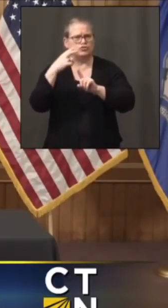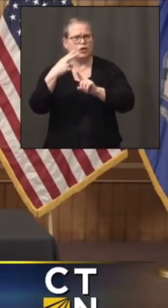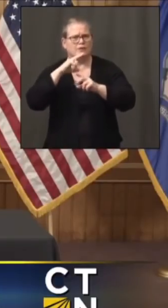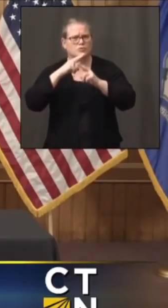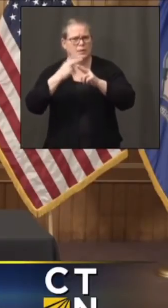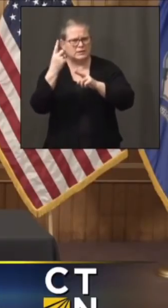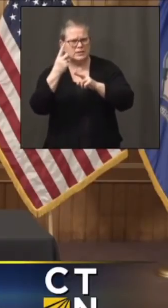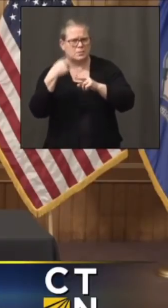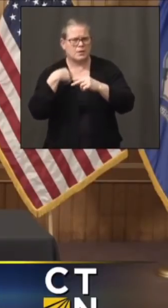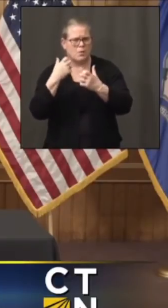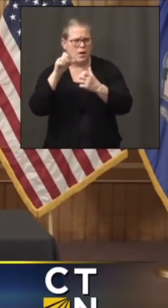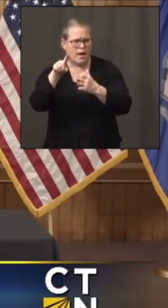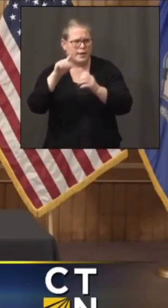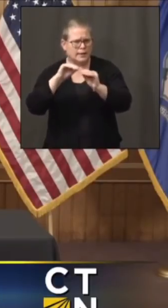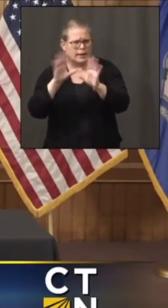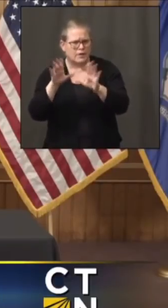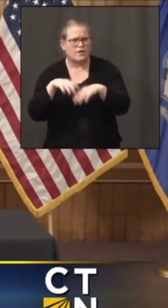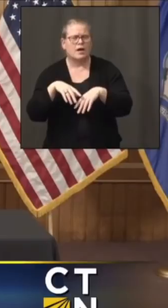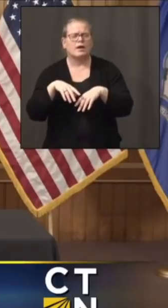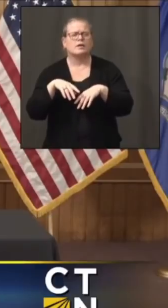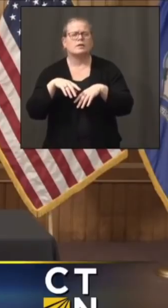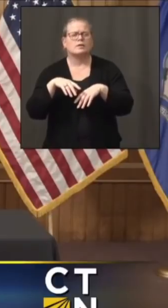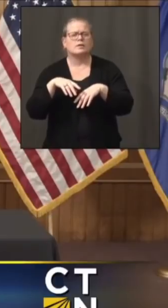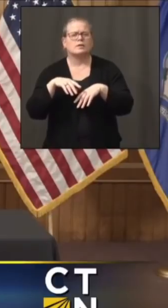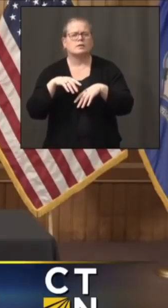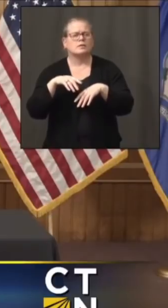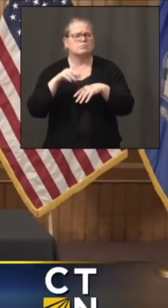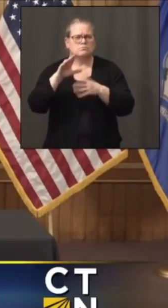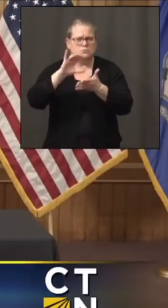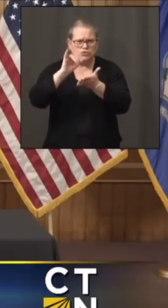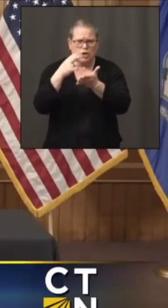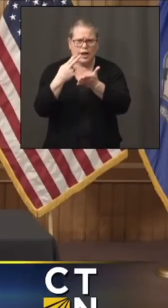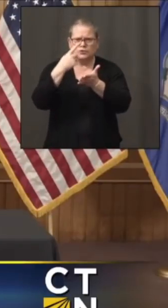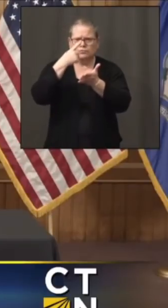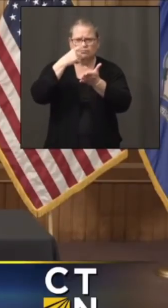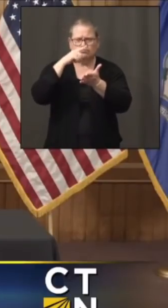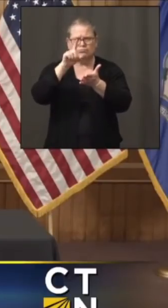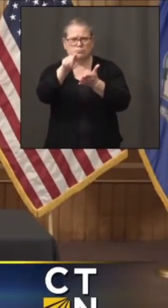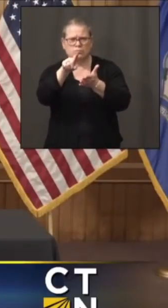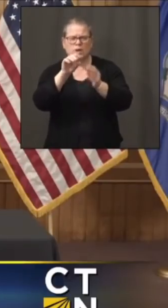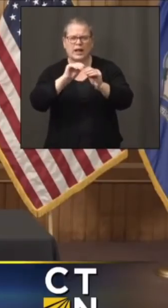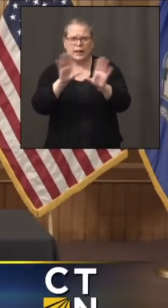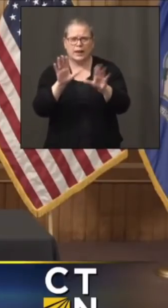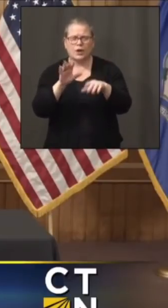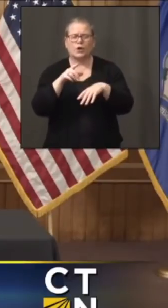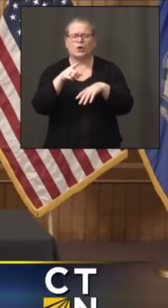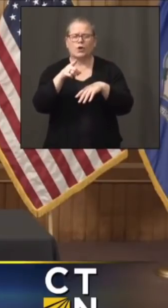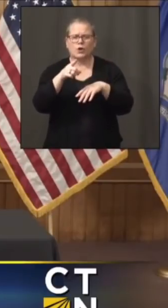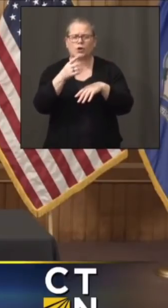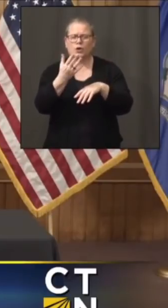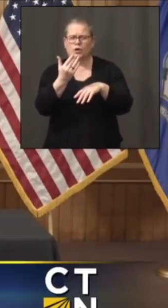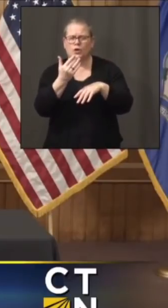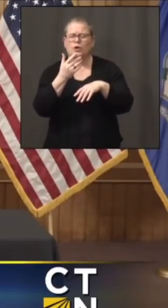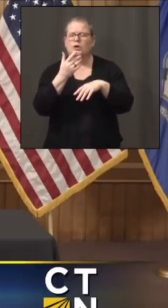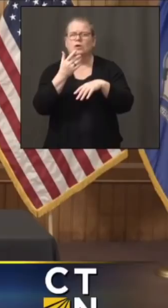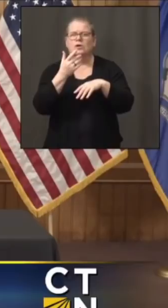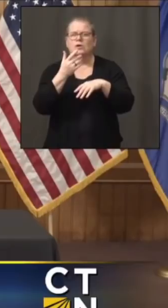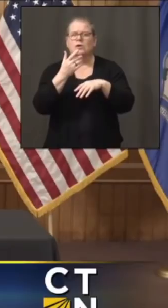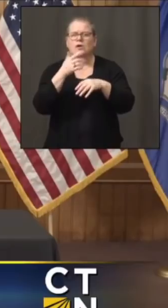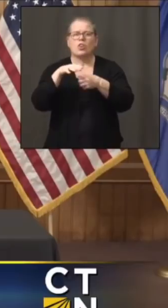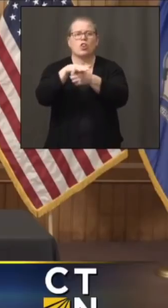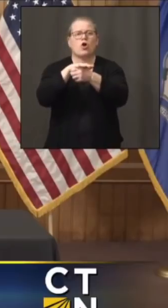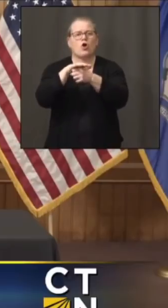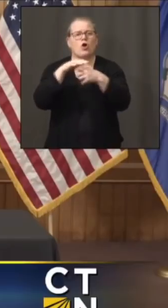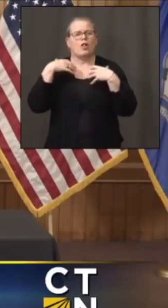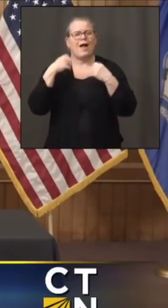Dr. Grant. Josh, could you just clarify for me when you expect the local health